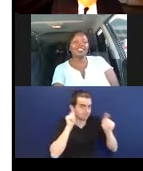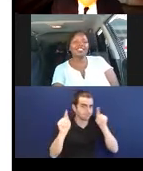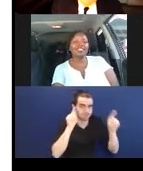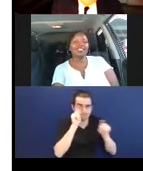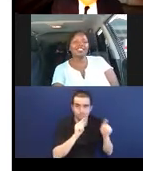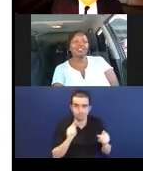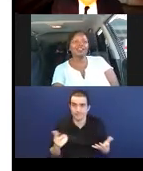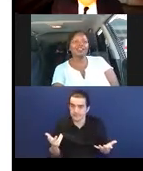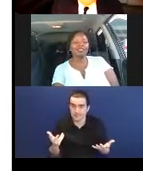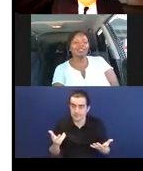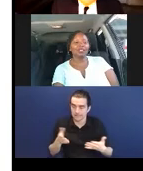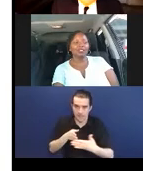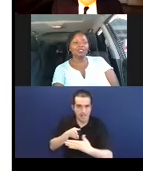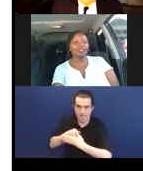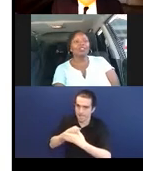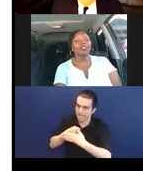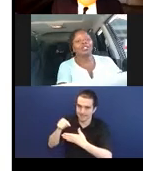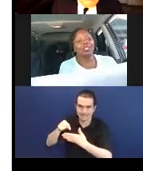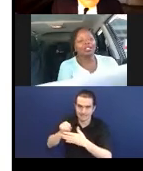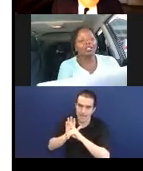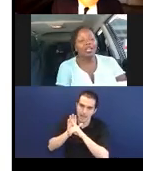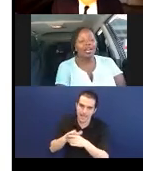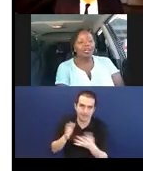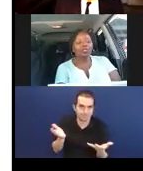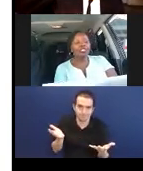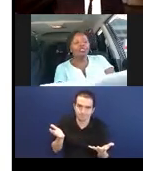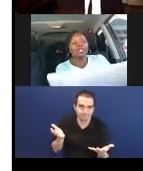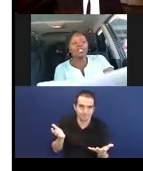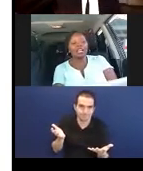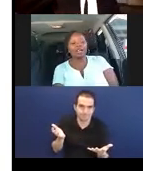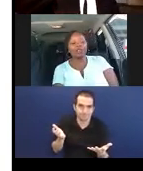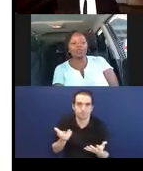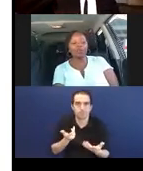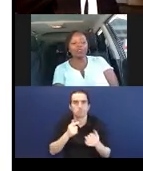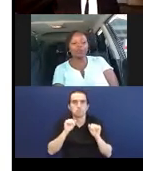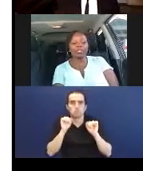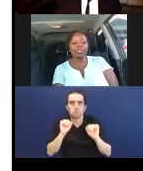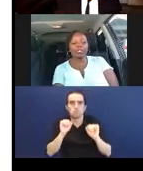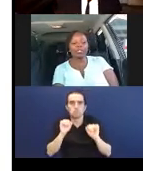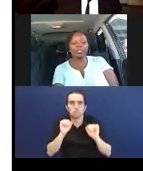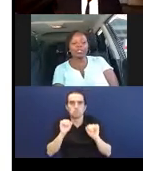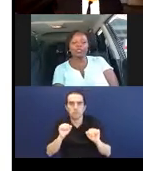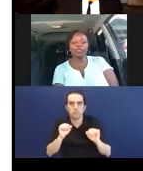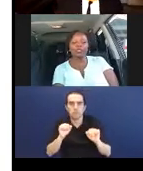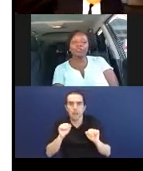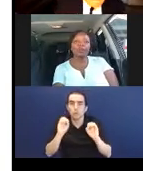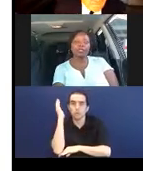open. Thank you. So I've done that, sorry. Okay, I'll continue that. Lack of support for personal